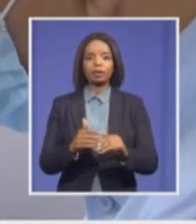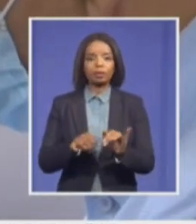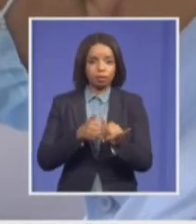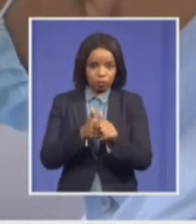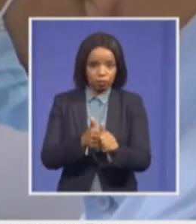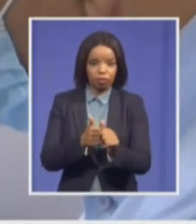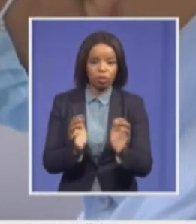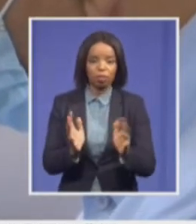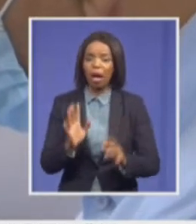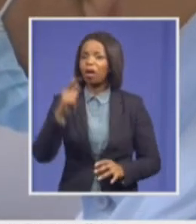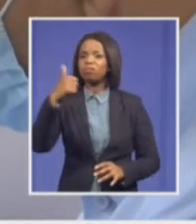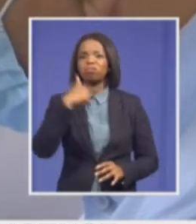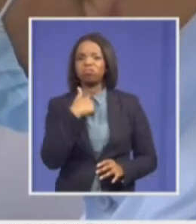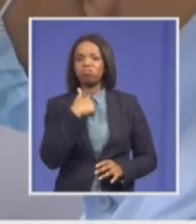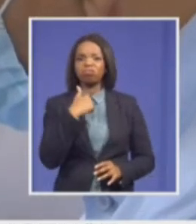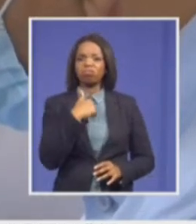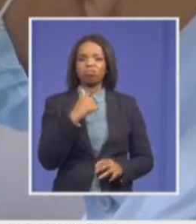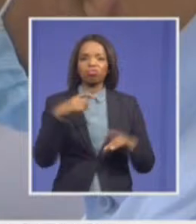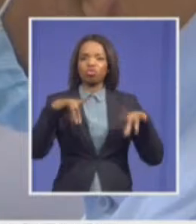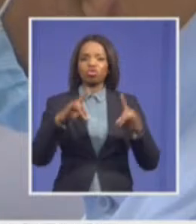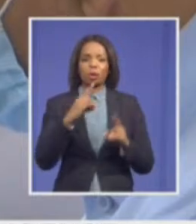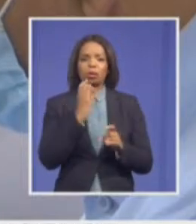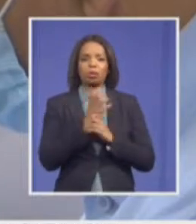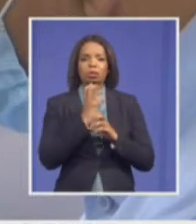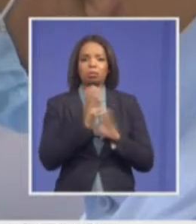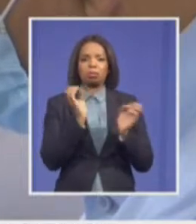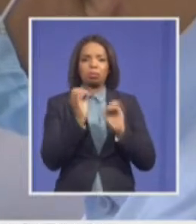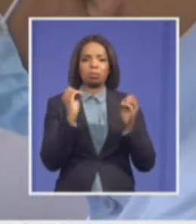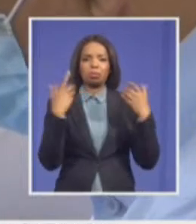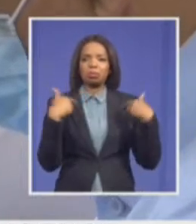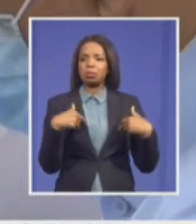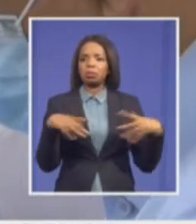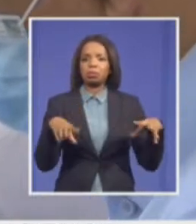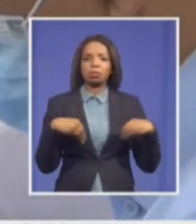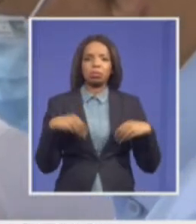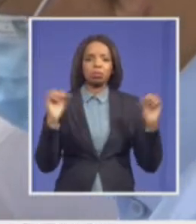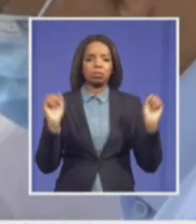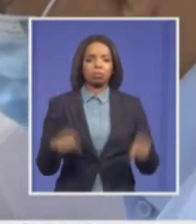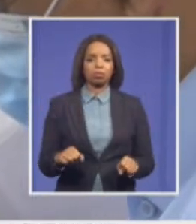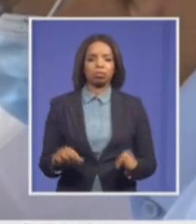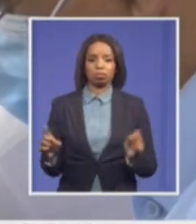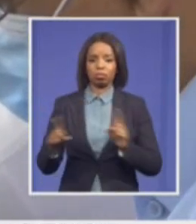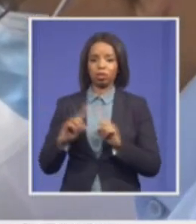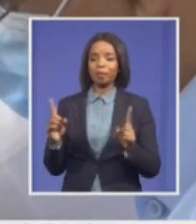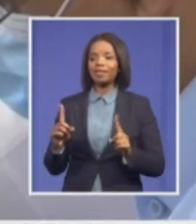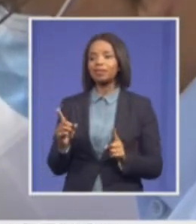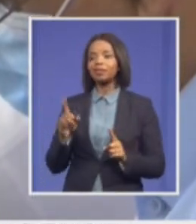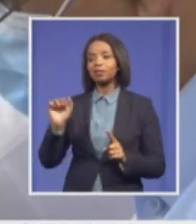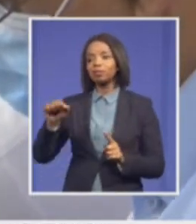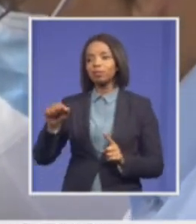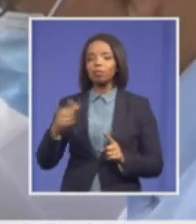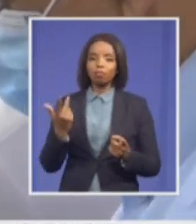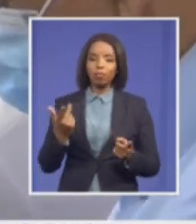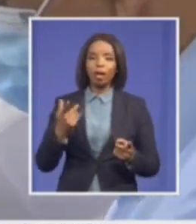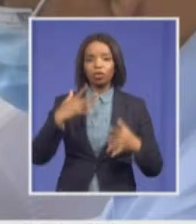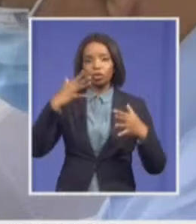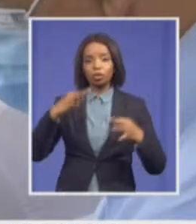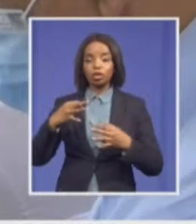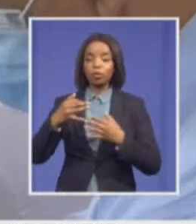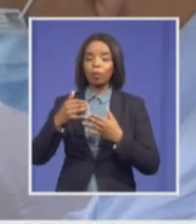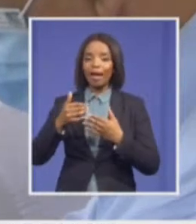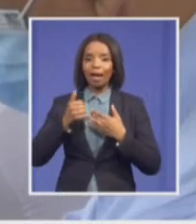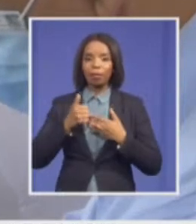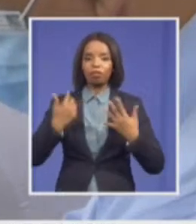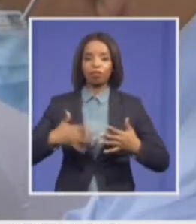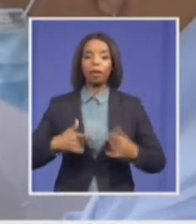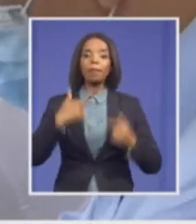very experienced, and I think when he makes submissions, it's usually very helpful. So that's, I'm happy with that, but I think it's going